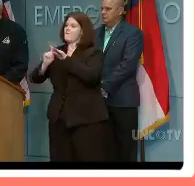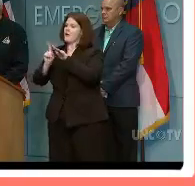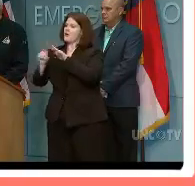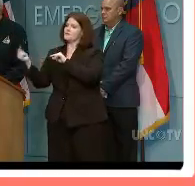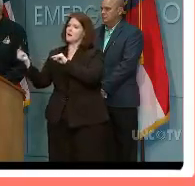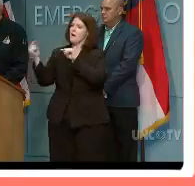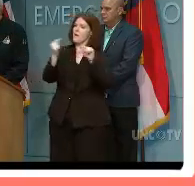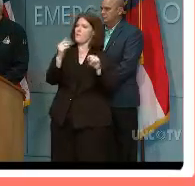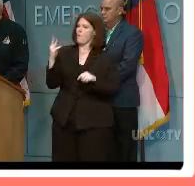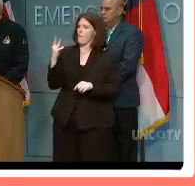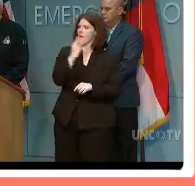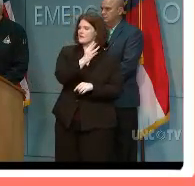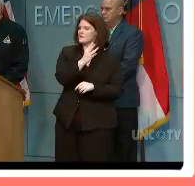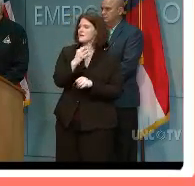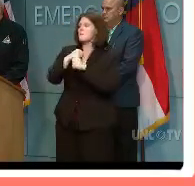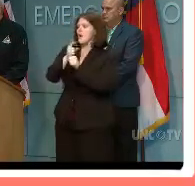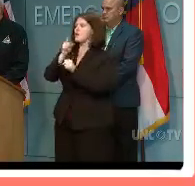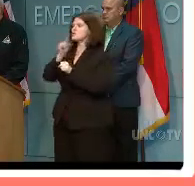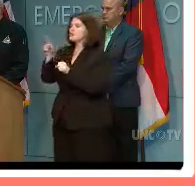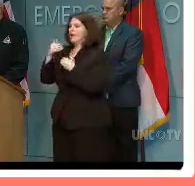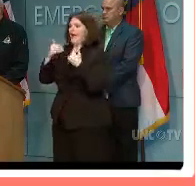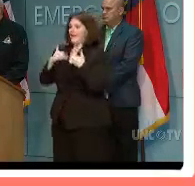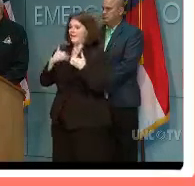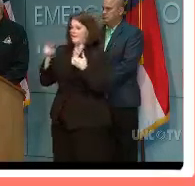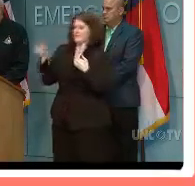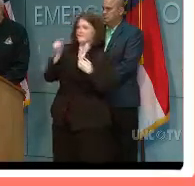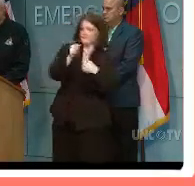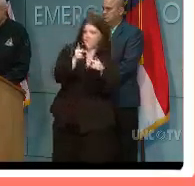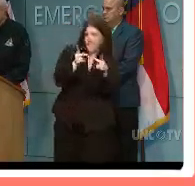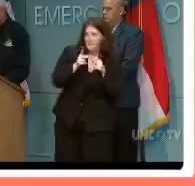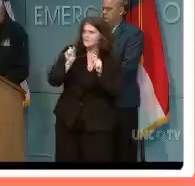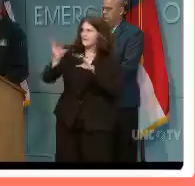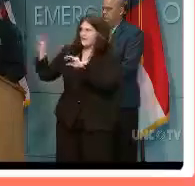west, we try to make sure that they have a place to evacuate to.